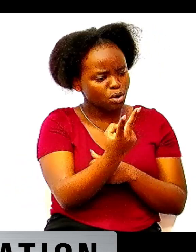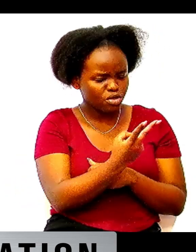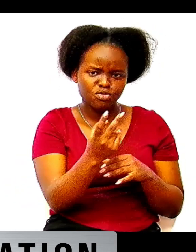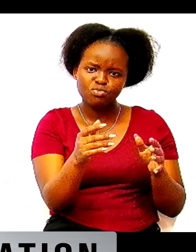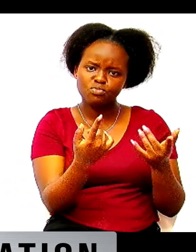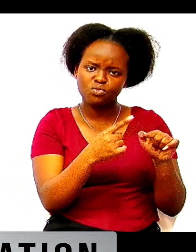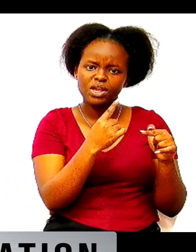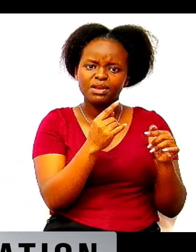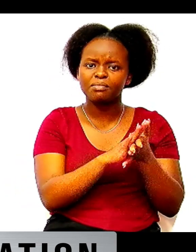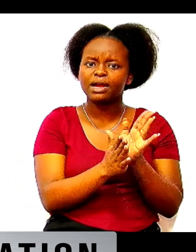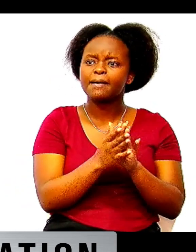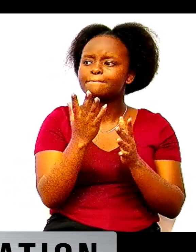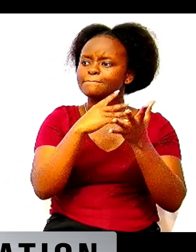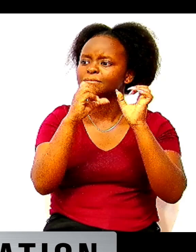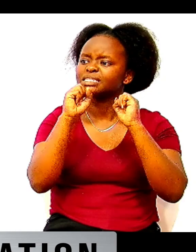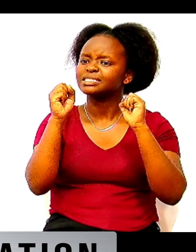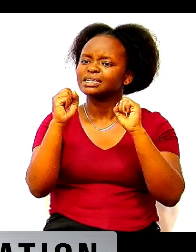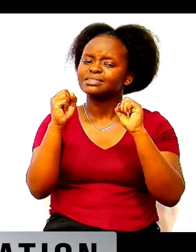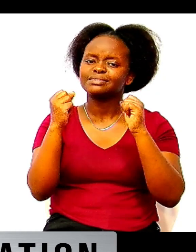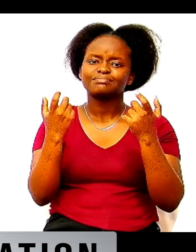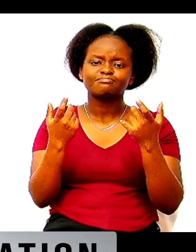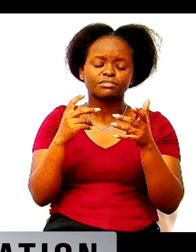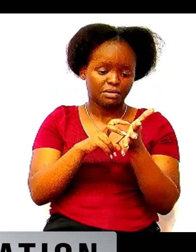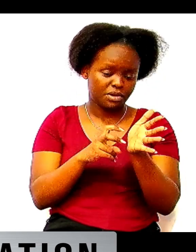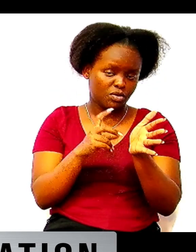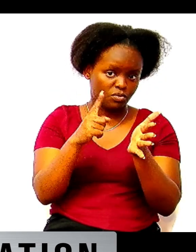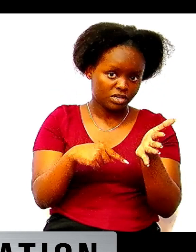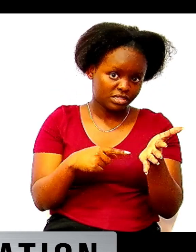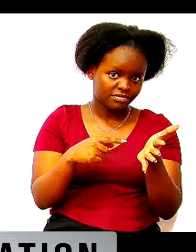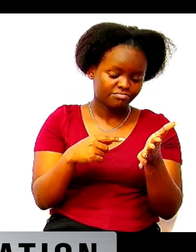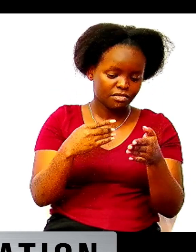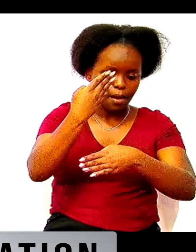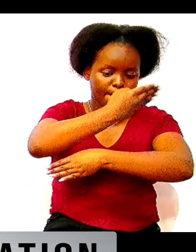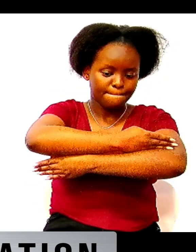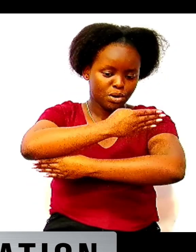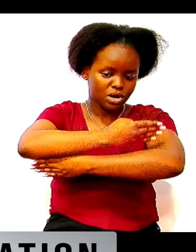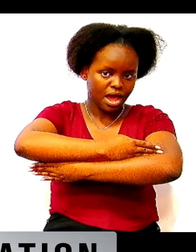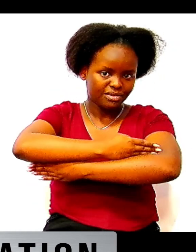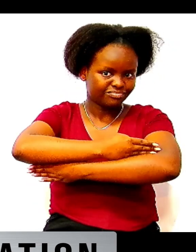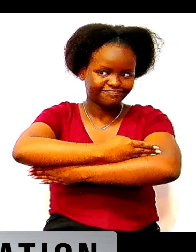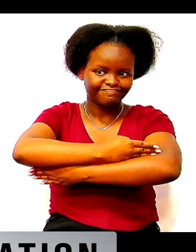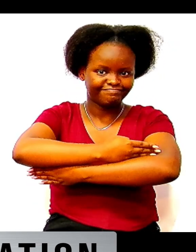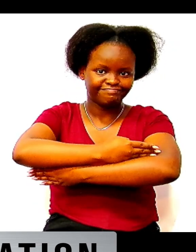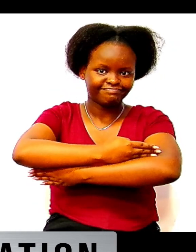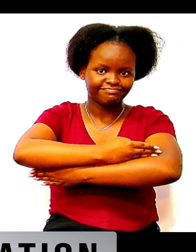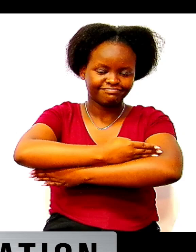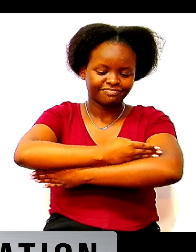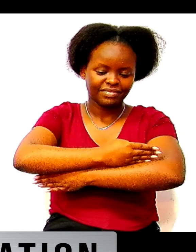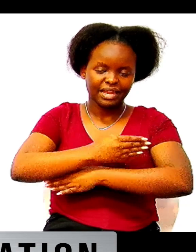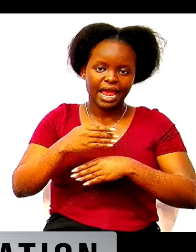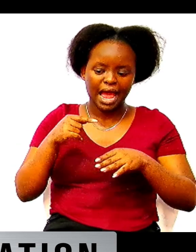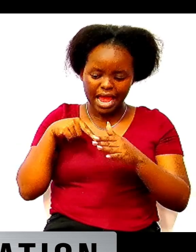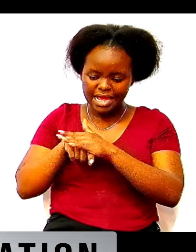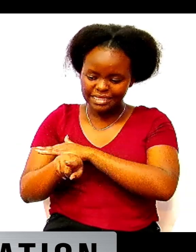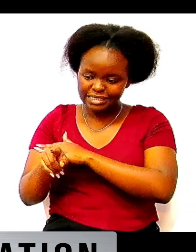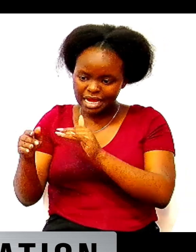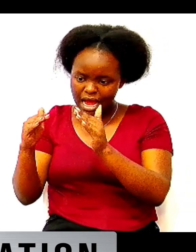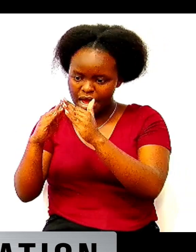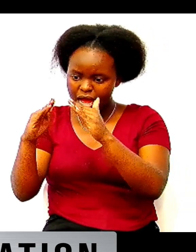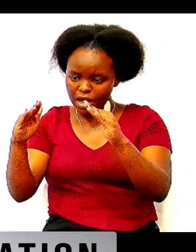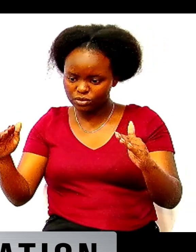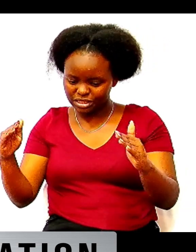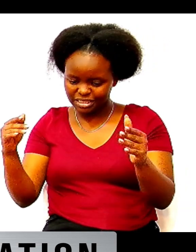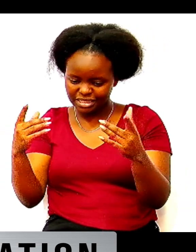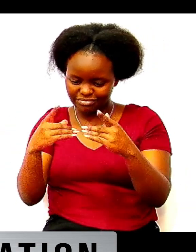way or the other? You see what that means? It means that the border in this country went into even houses and basically divided houses.